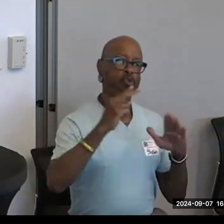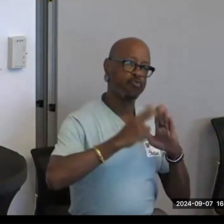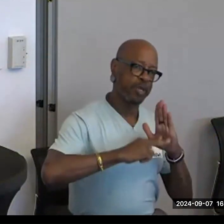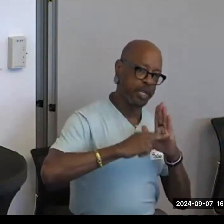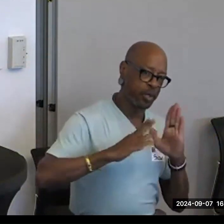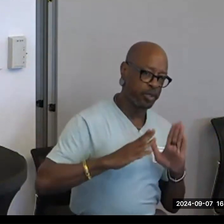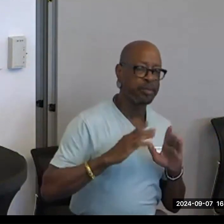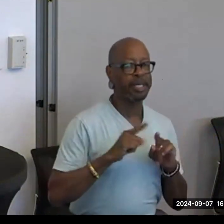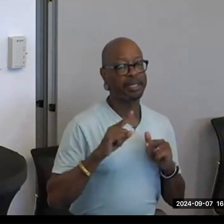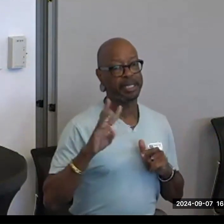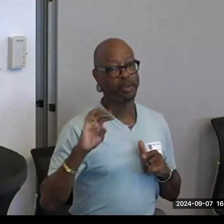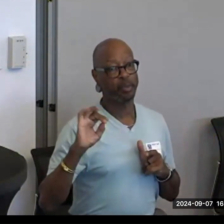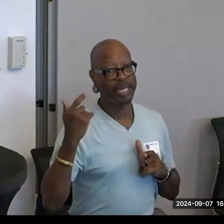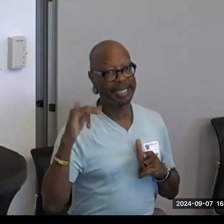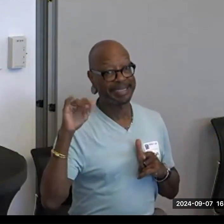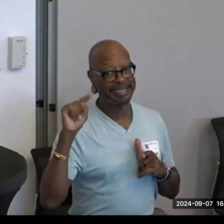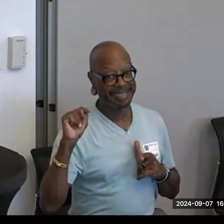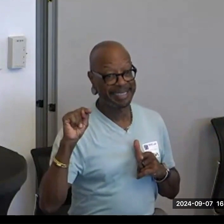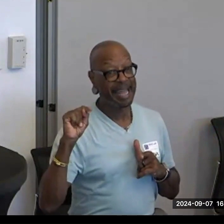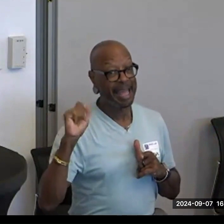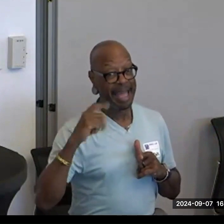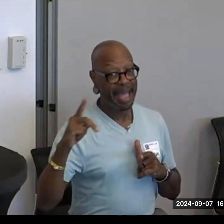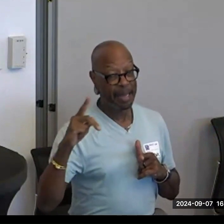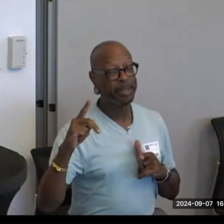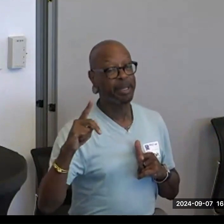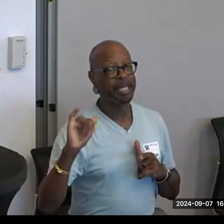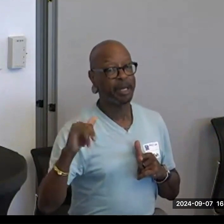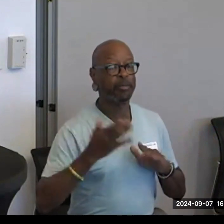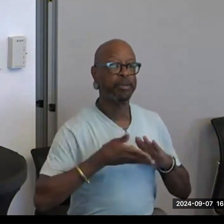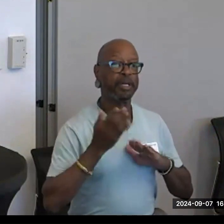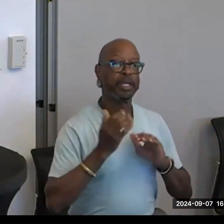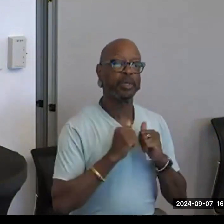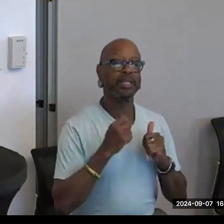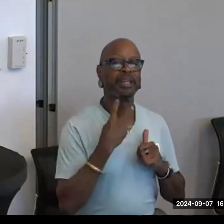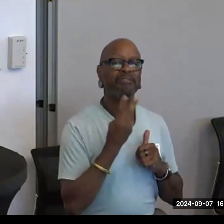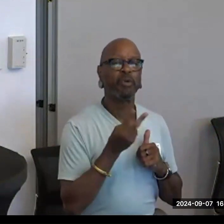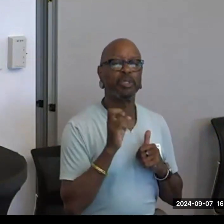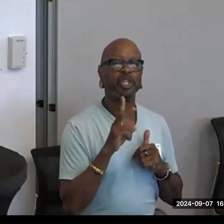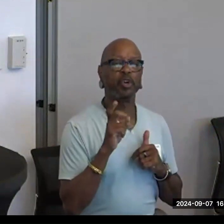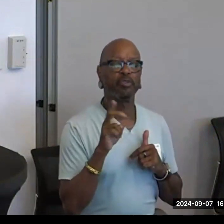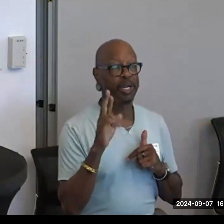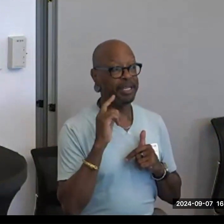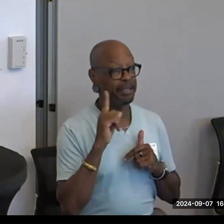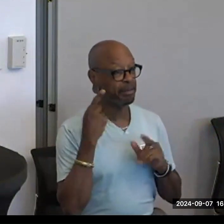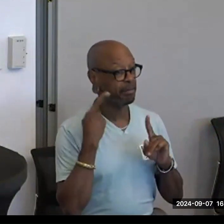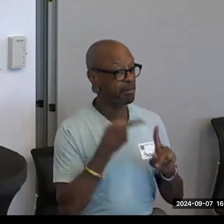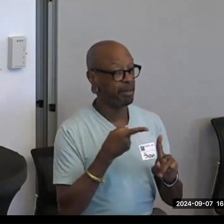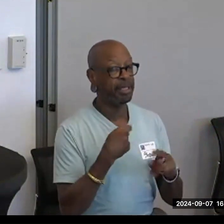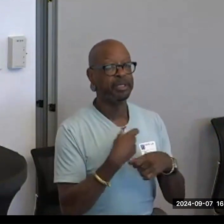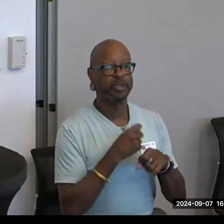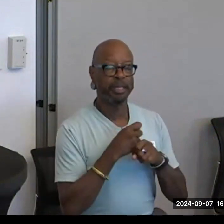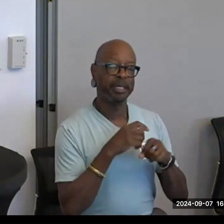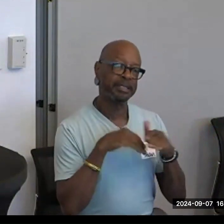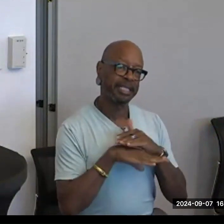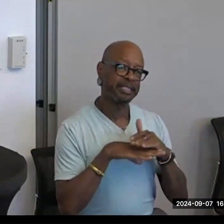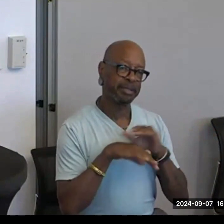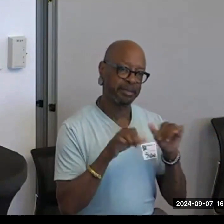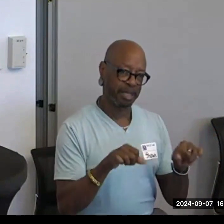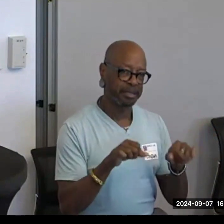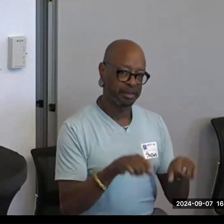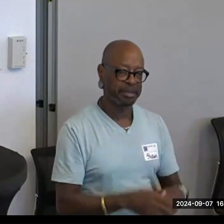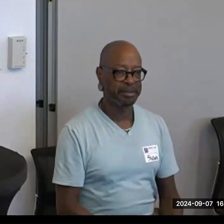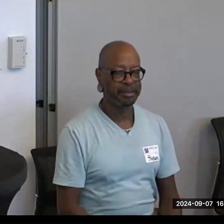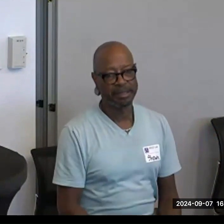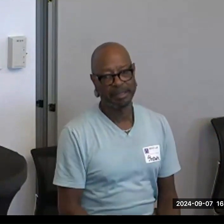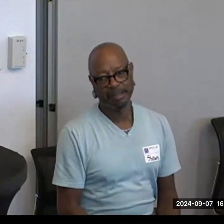It app, that would obviously be running with voiceover, and the intention is to make that as accessible as possible.